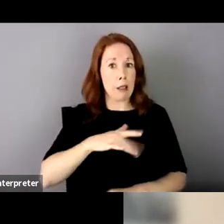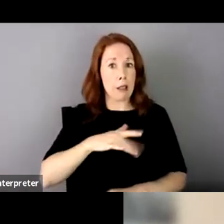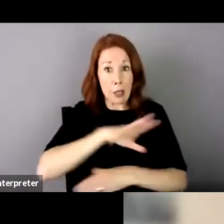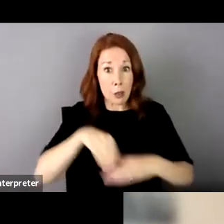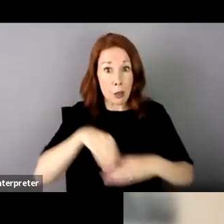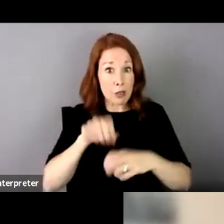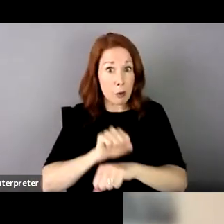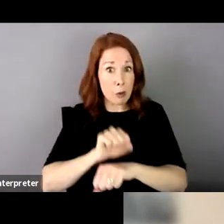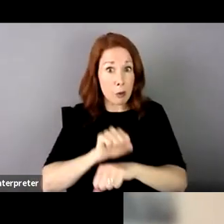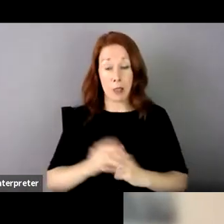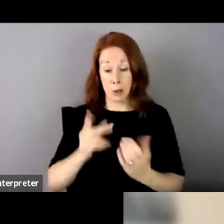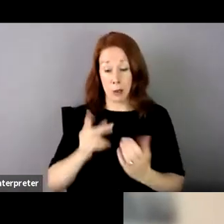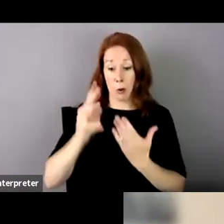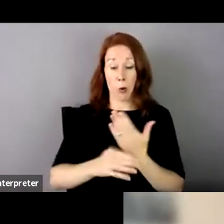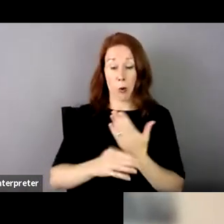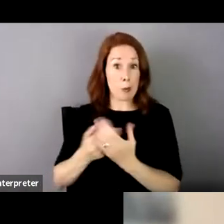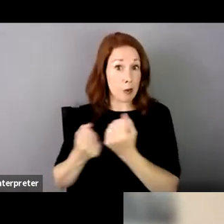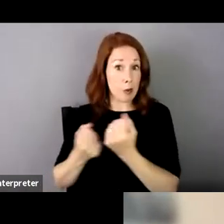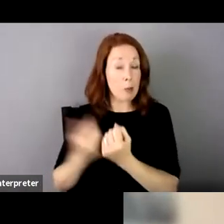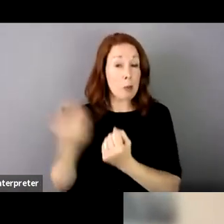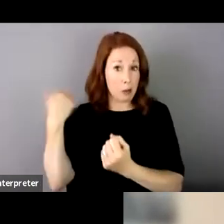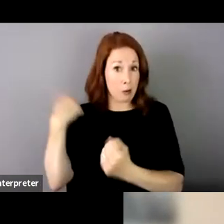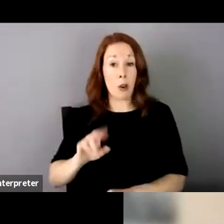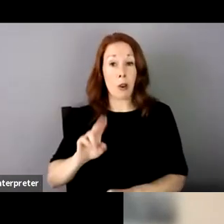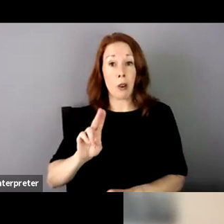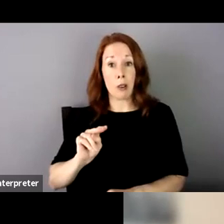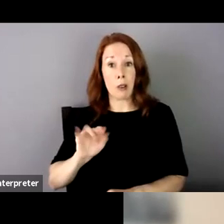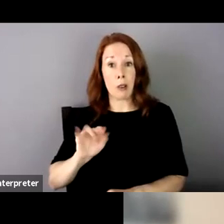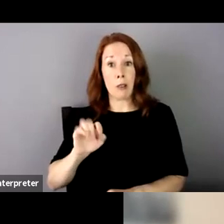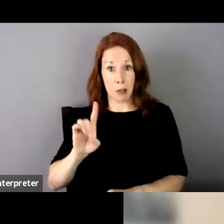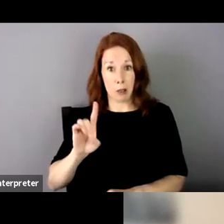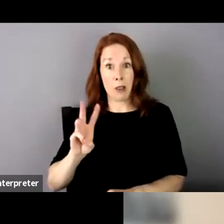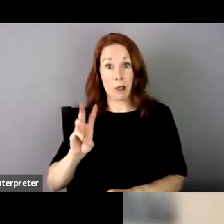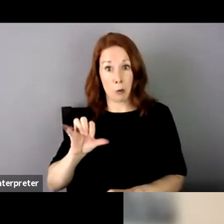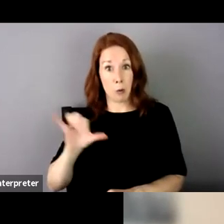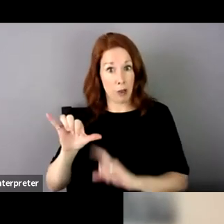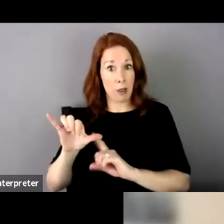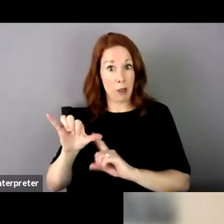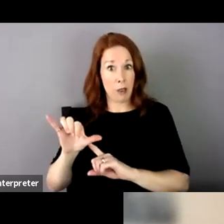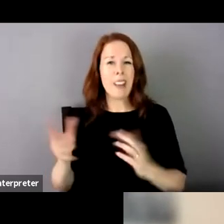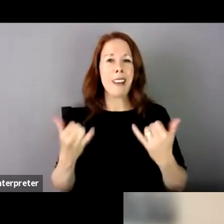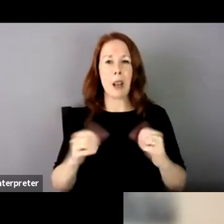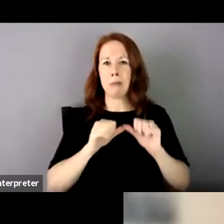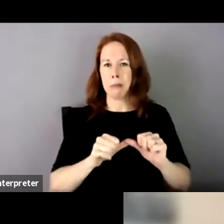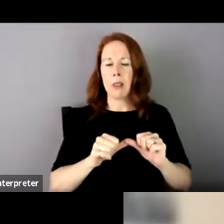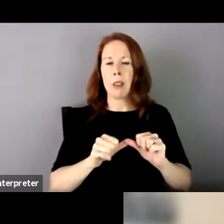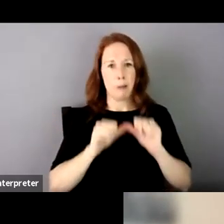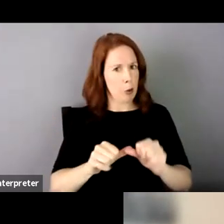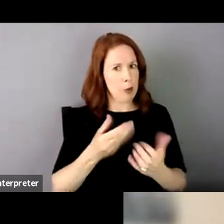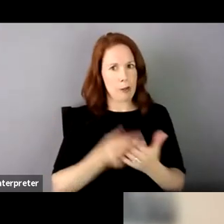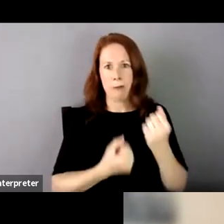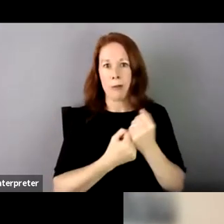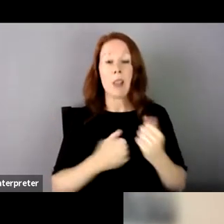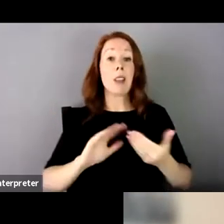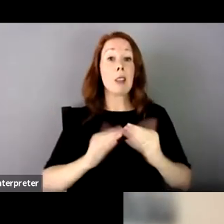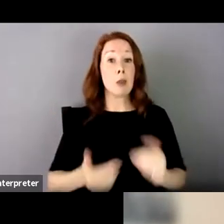program was originally funded through the United Way prior to receiving a permanent funding with Community Living British Columbia.